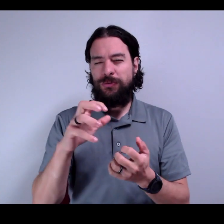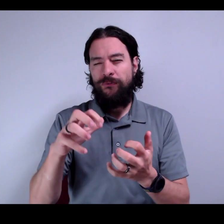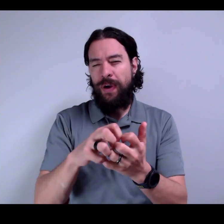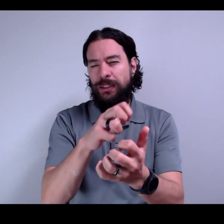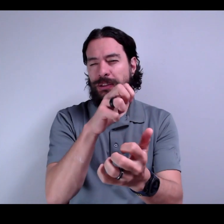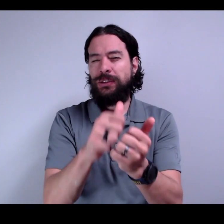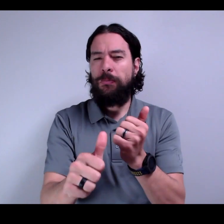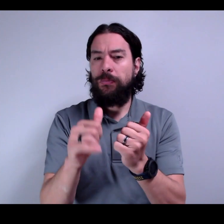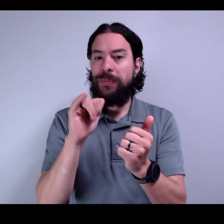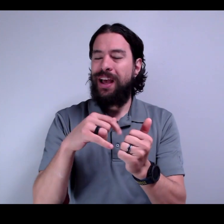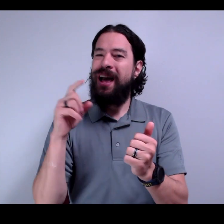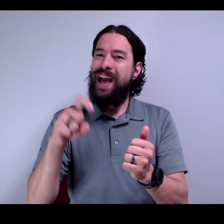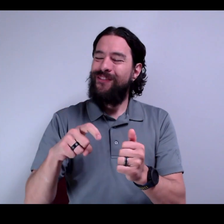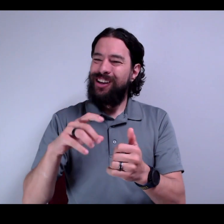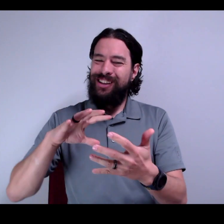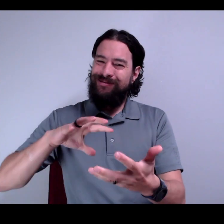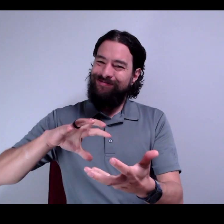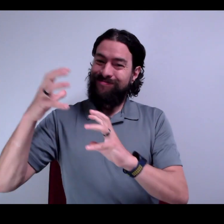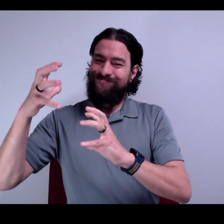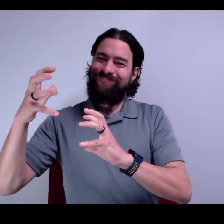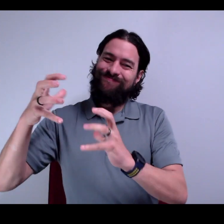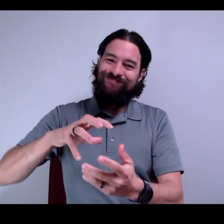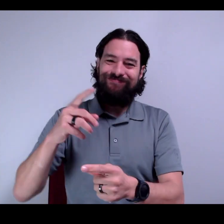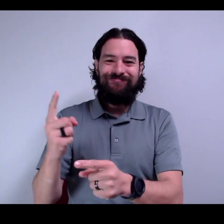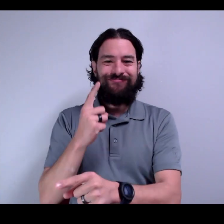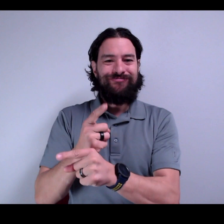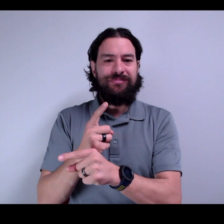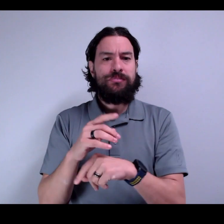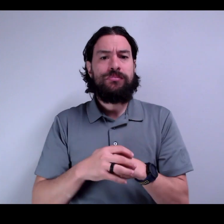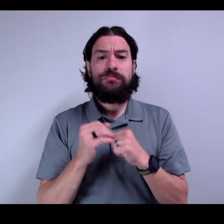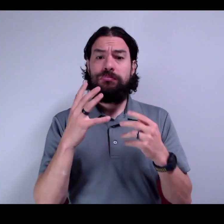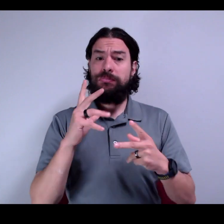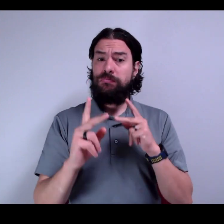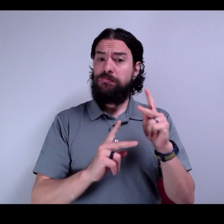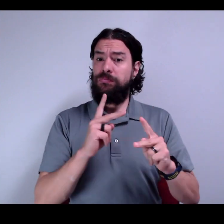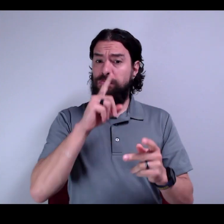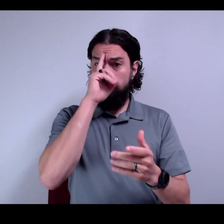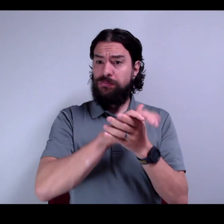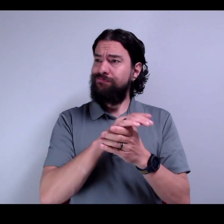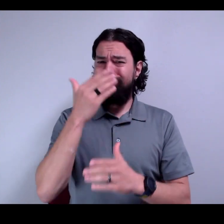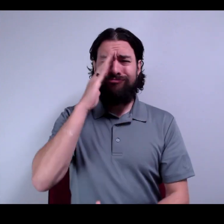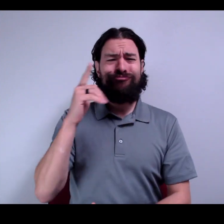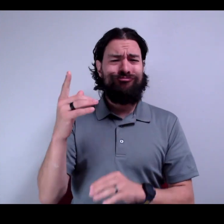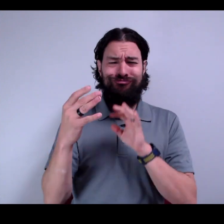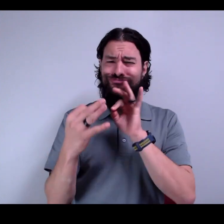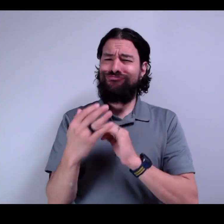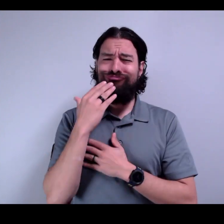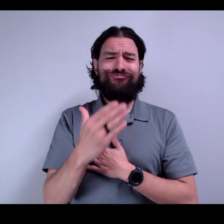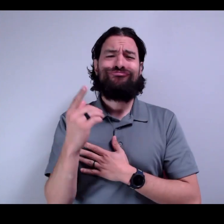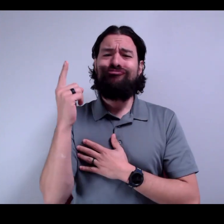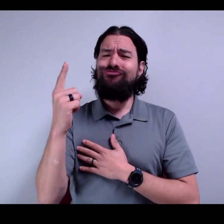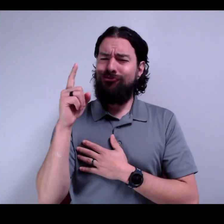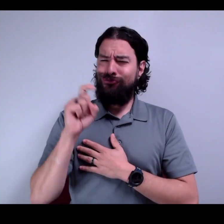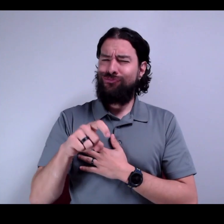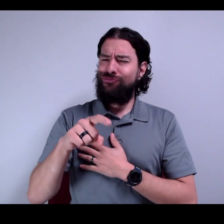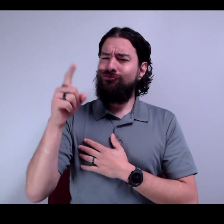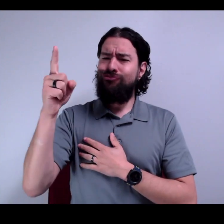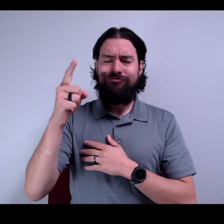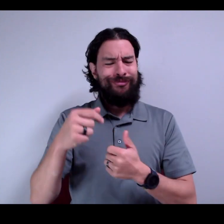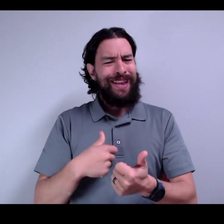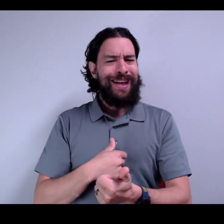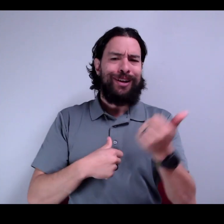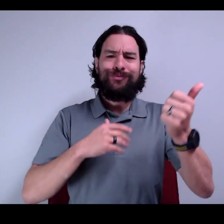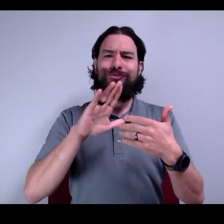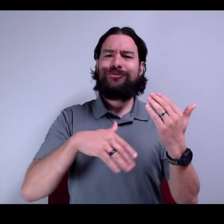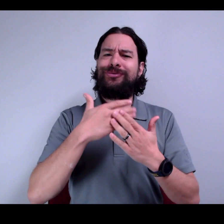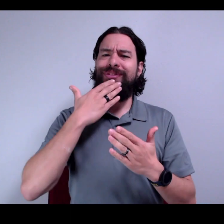vandalism, and they need to make that right, too. Now, many people believe, hey, God is good. He should be the one to just get rid of